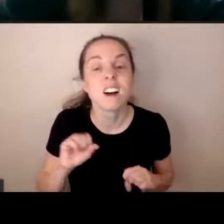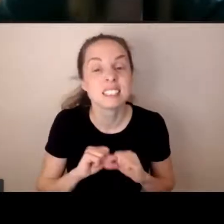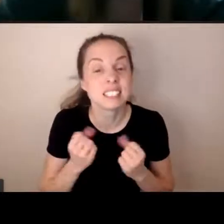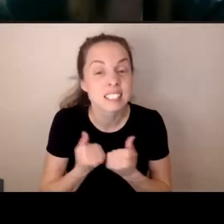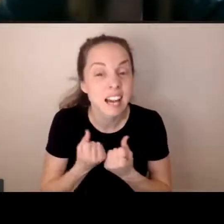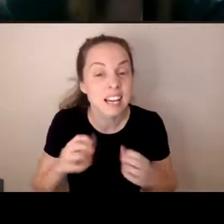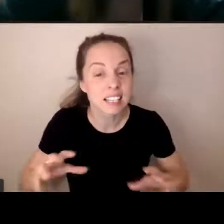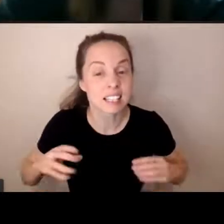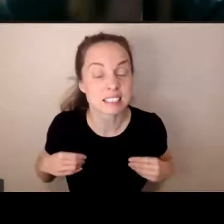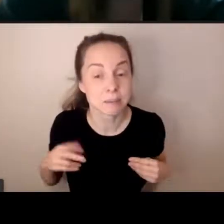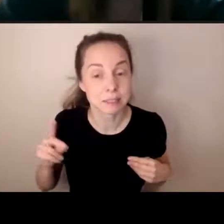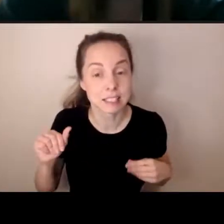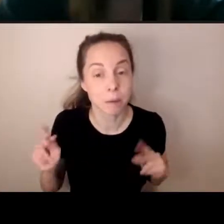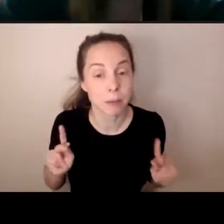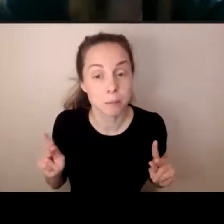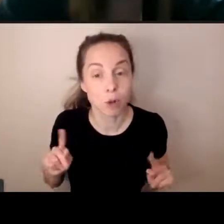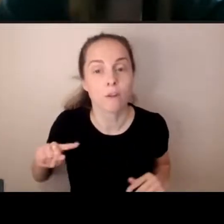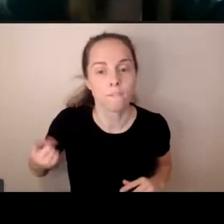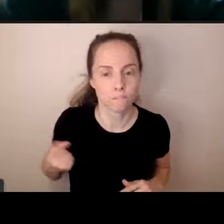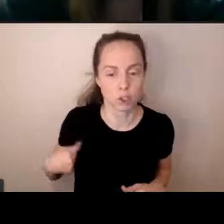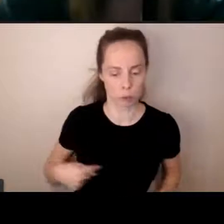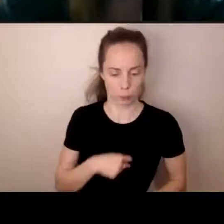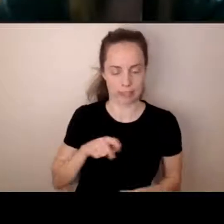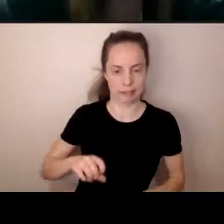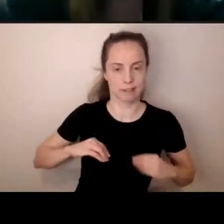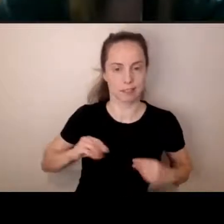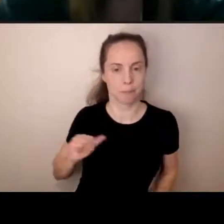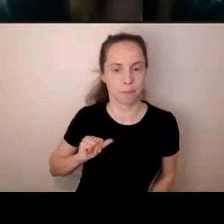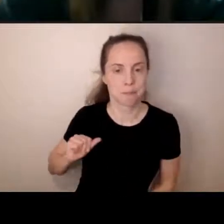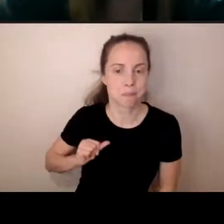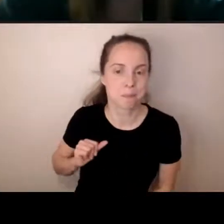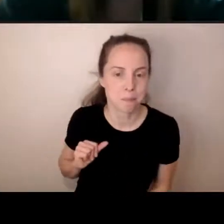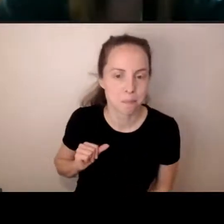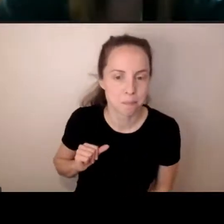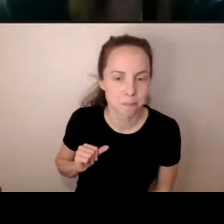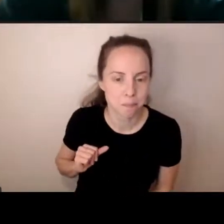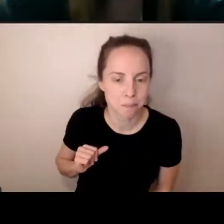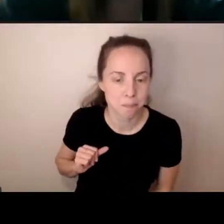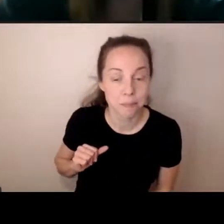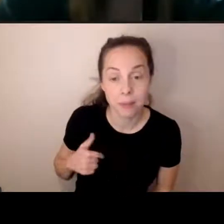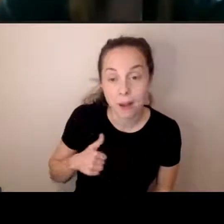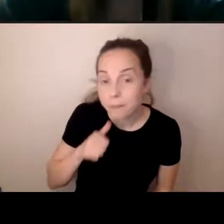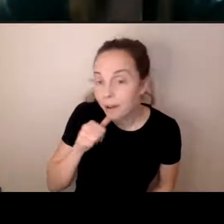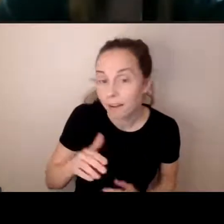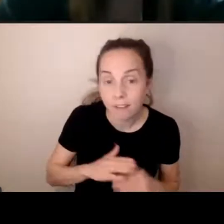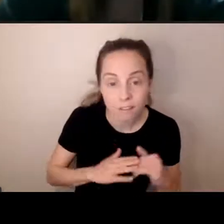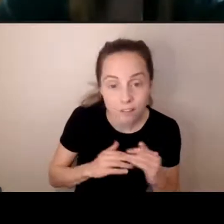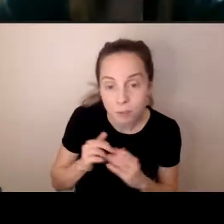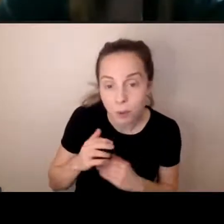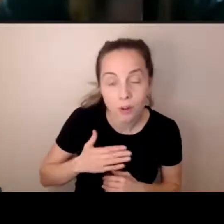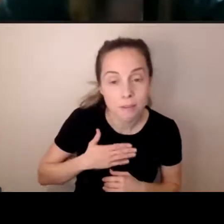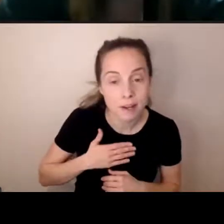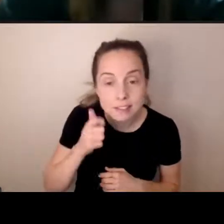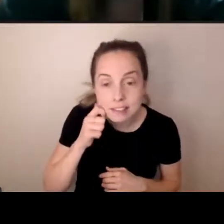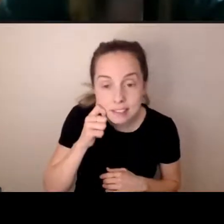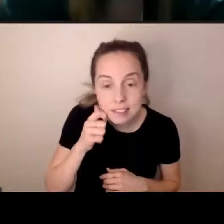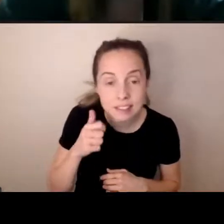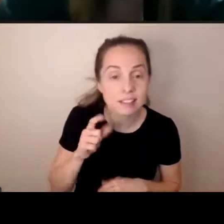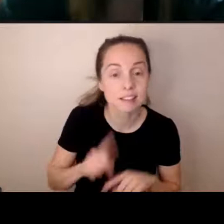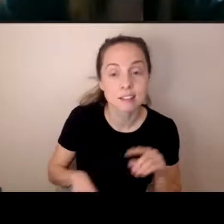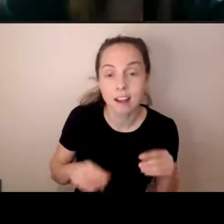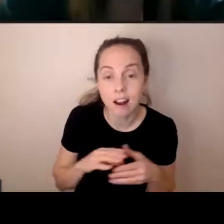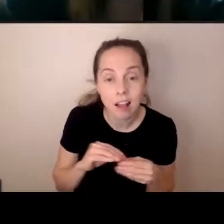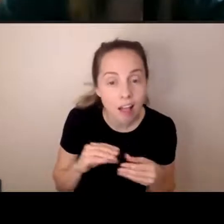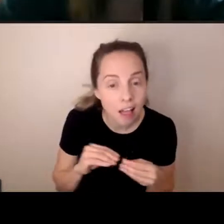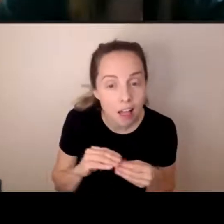accepting ourselves. If we're not comfortable in our own skin, if we can't talk about our own experience in a way where